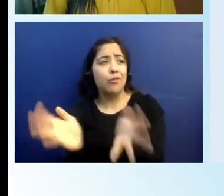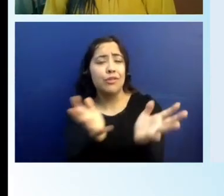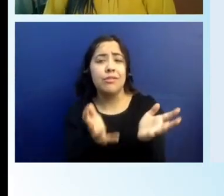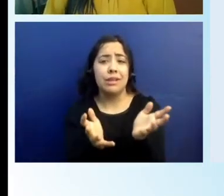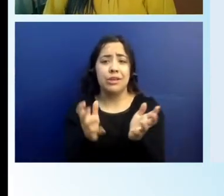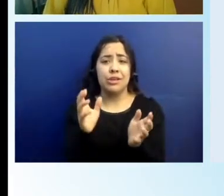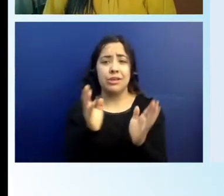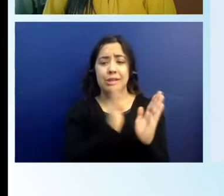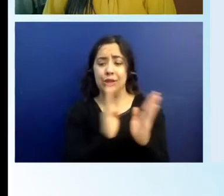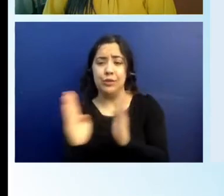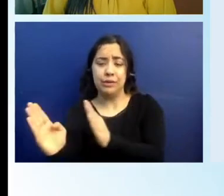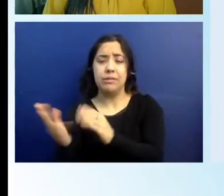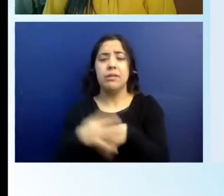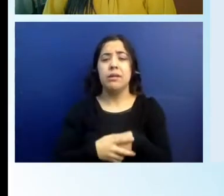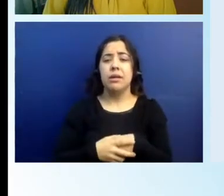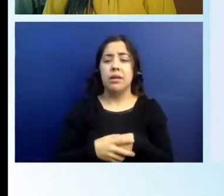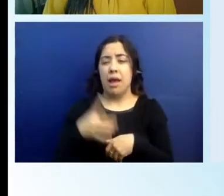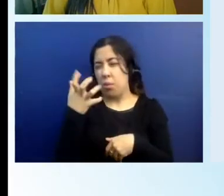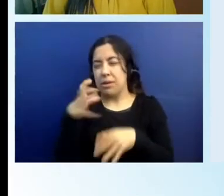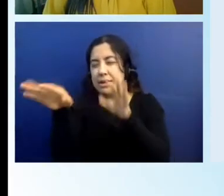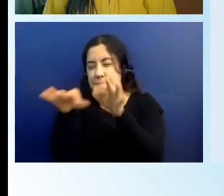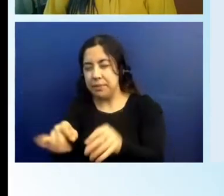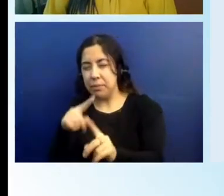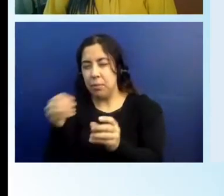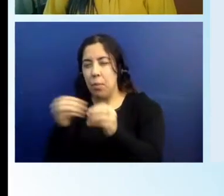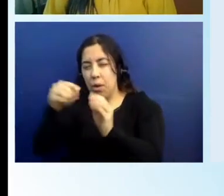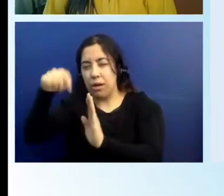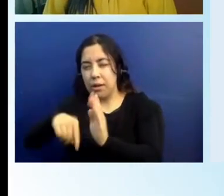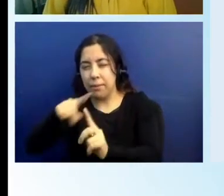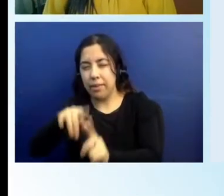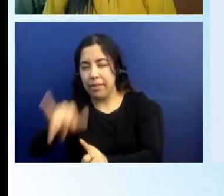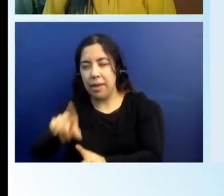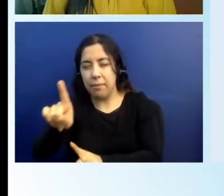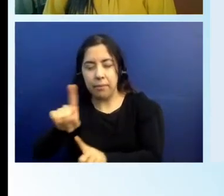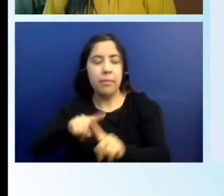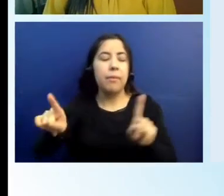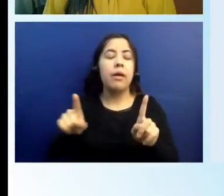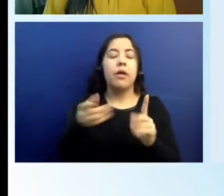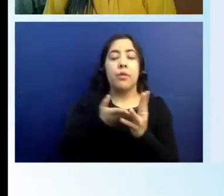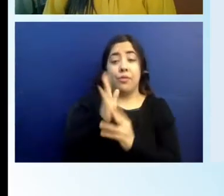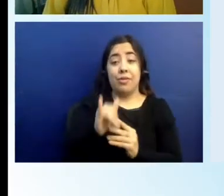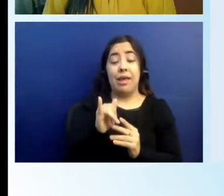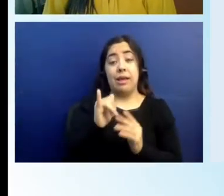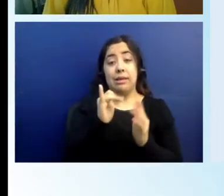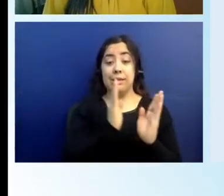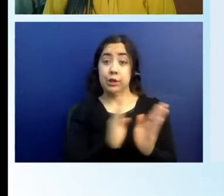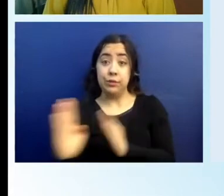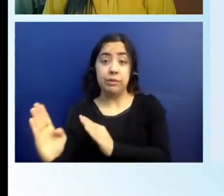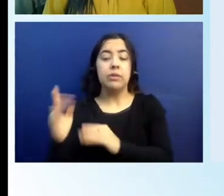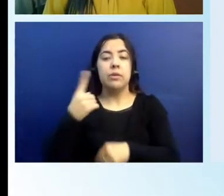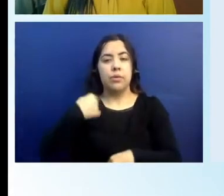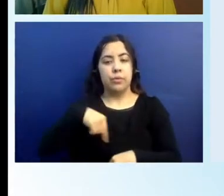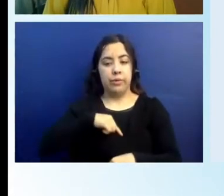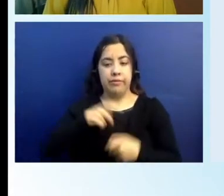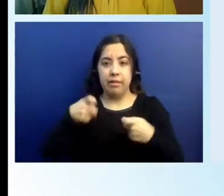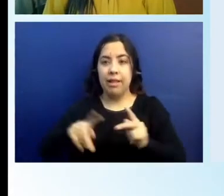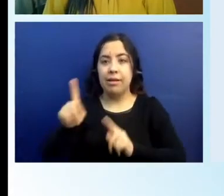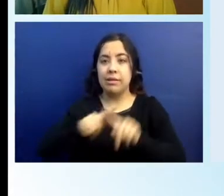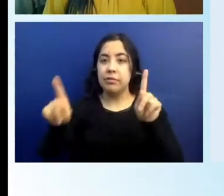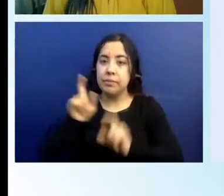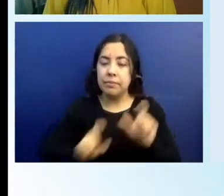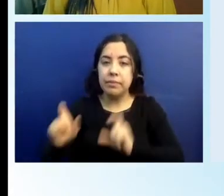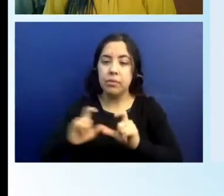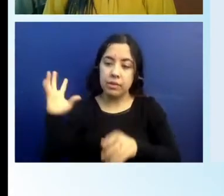But through that series, by allowing people to peer into some specific conversations, we've engaged over